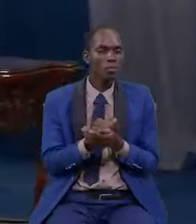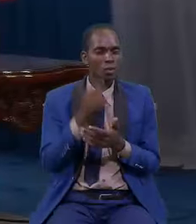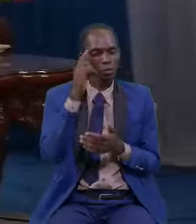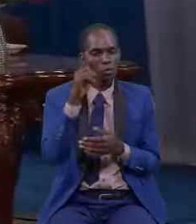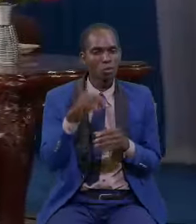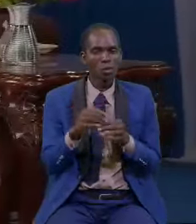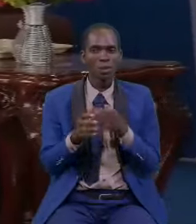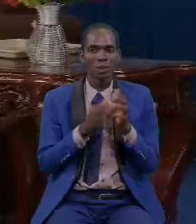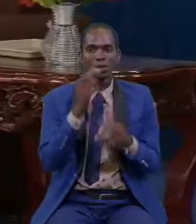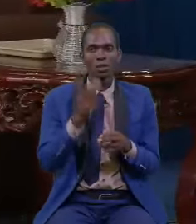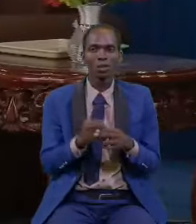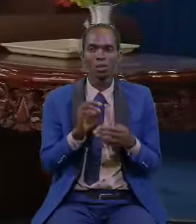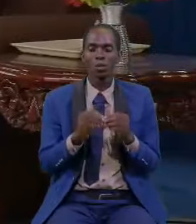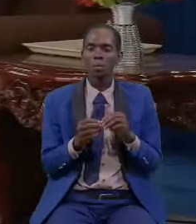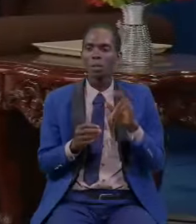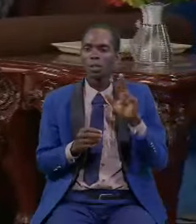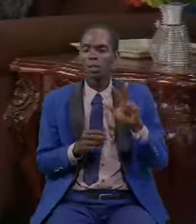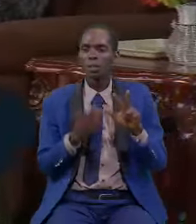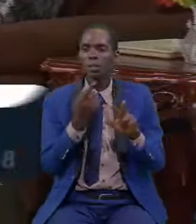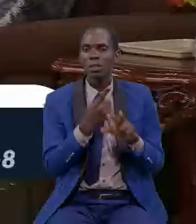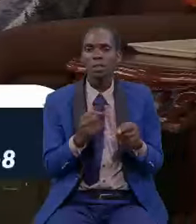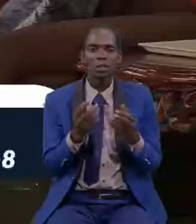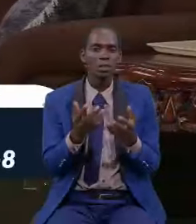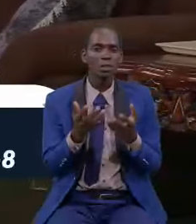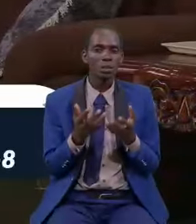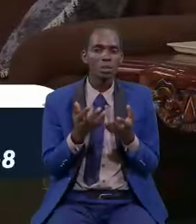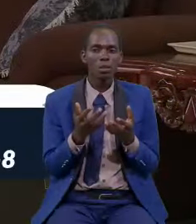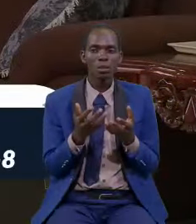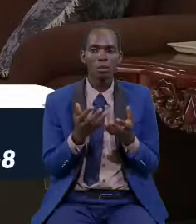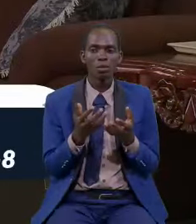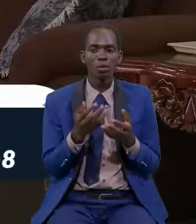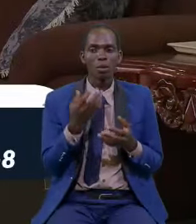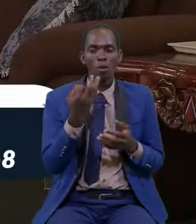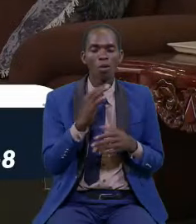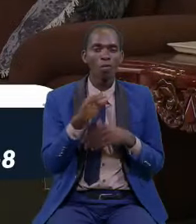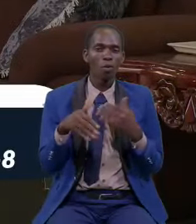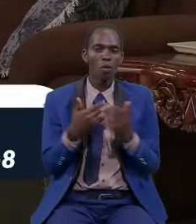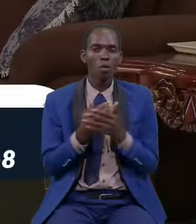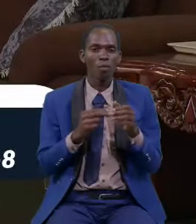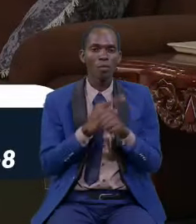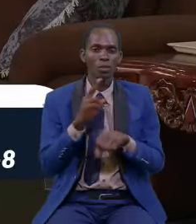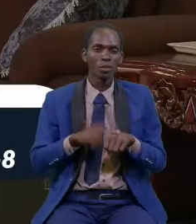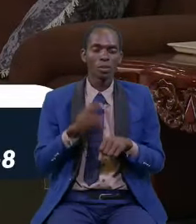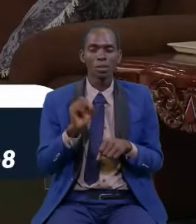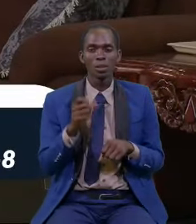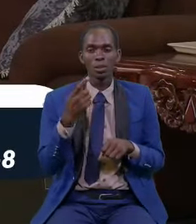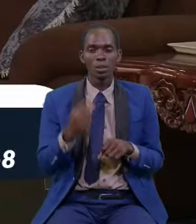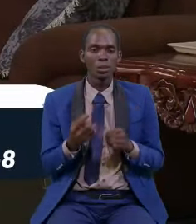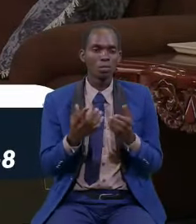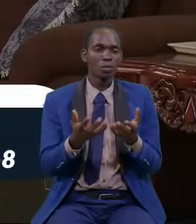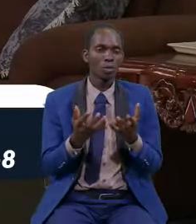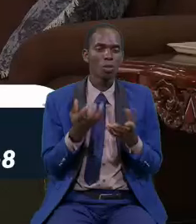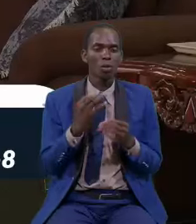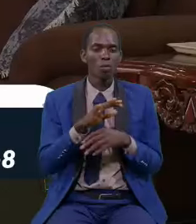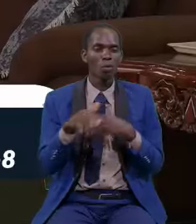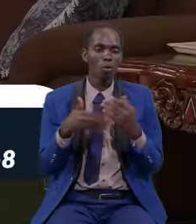here is the desire of all nations. The desire of all